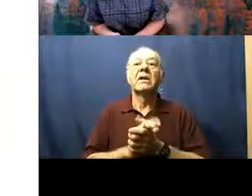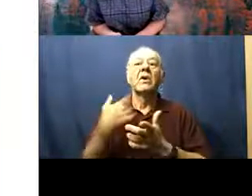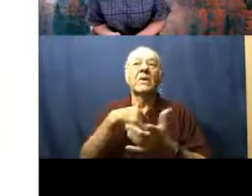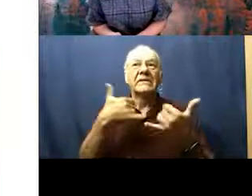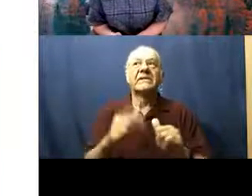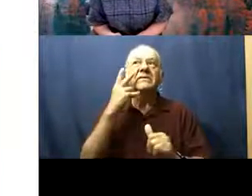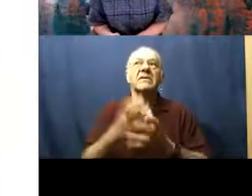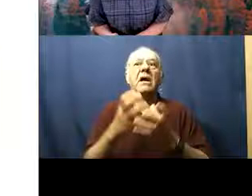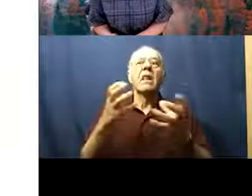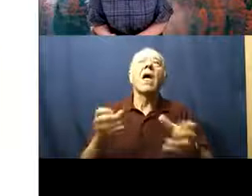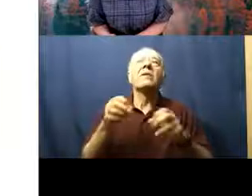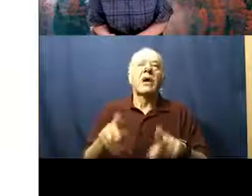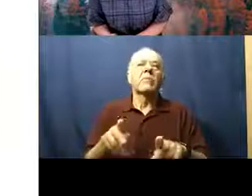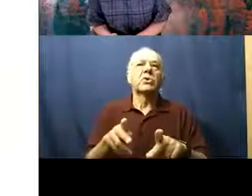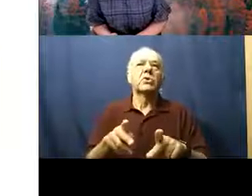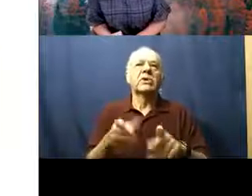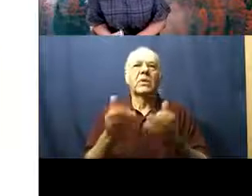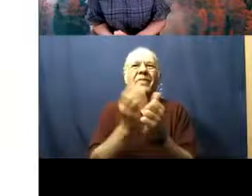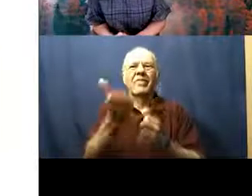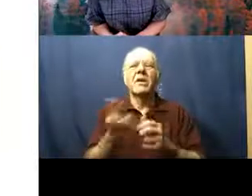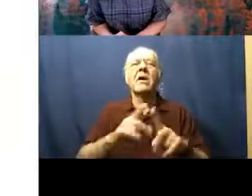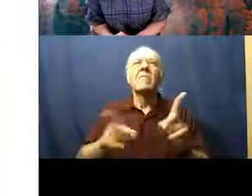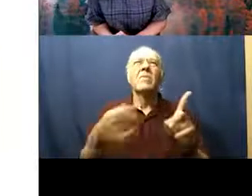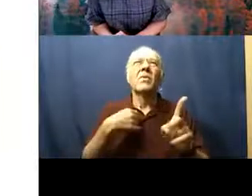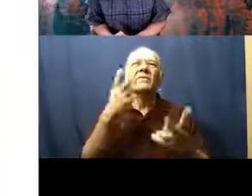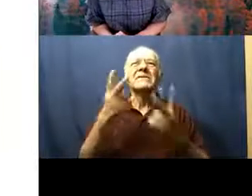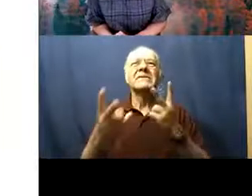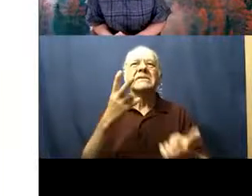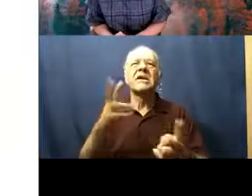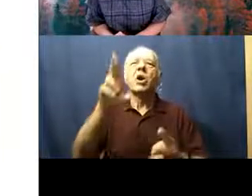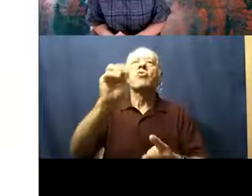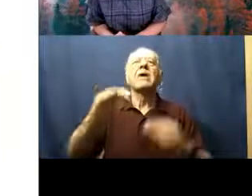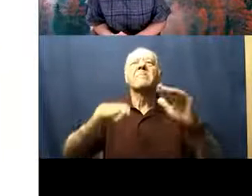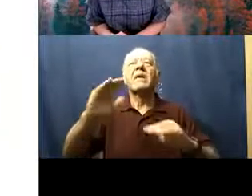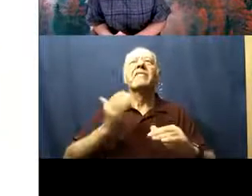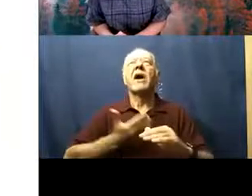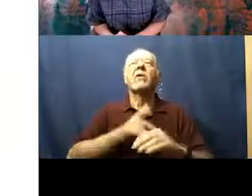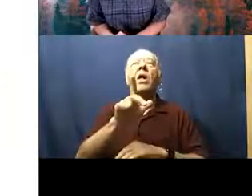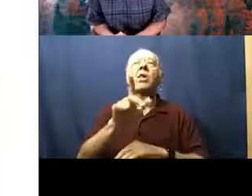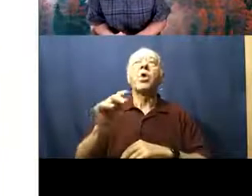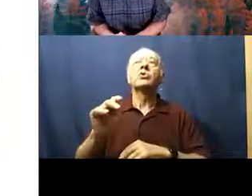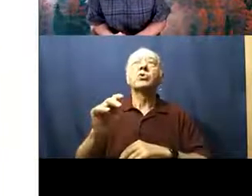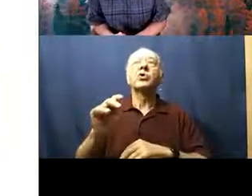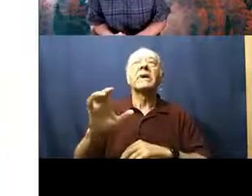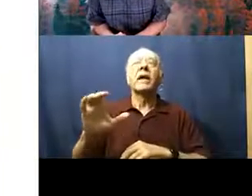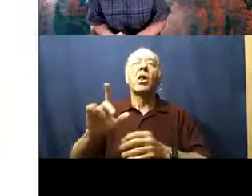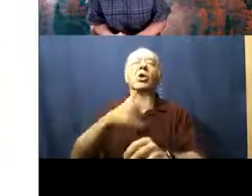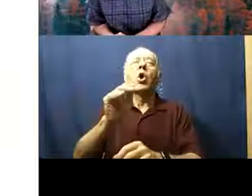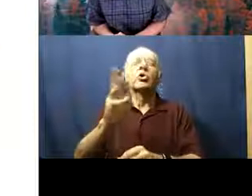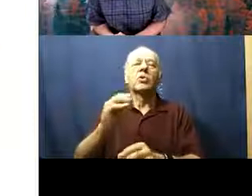see lots of opportunity here, but we've seen rebalancing of our long-term care system. I